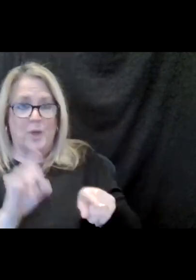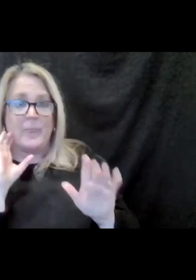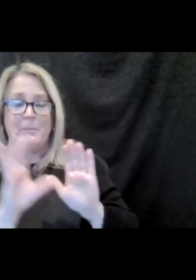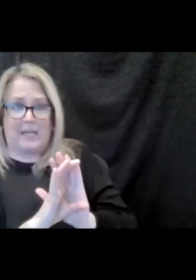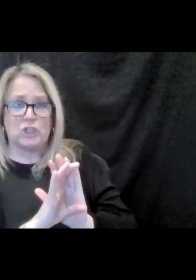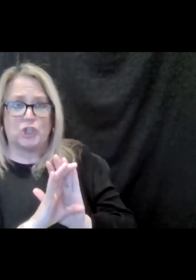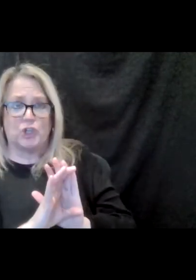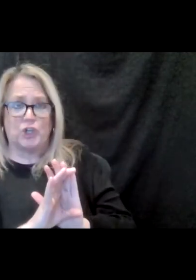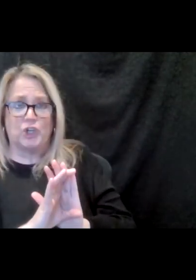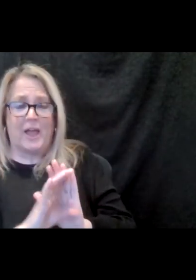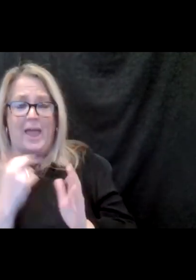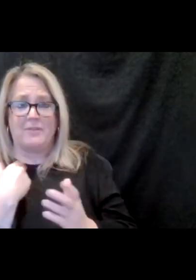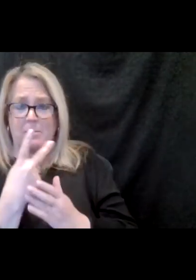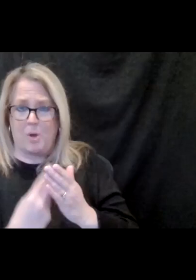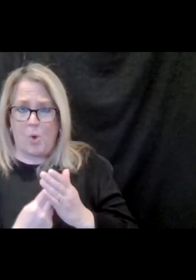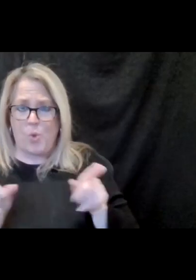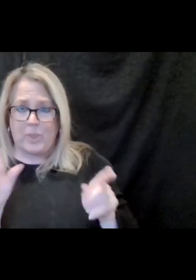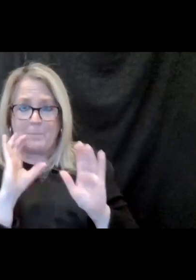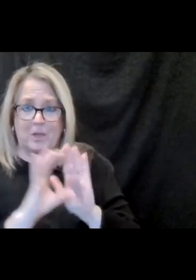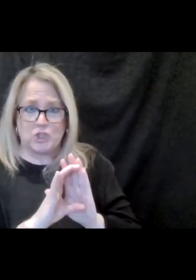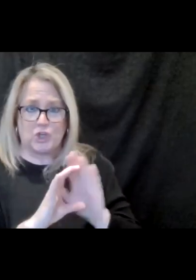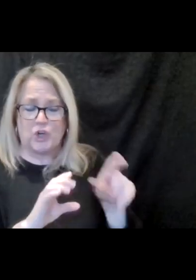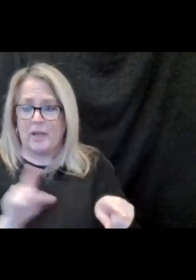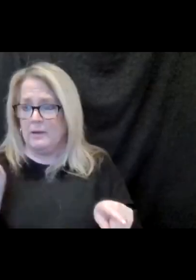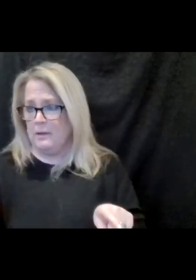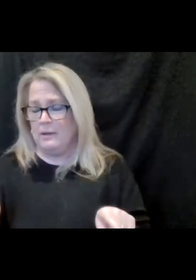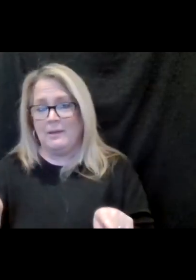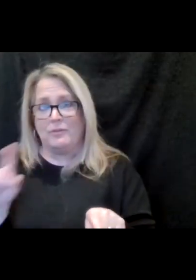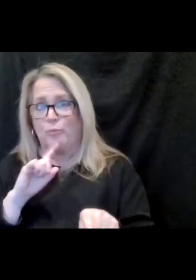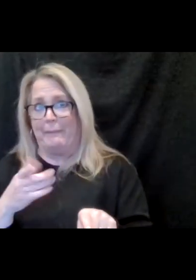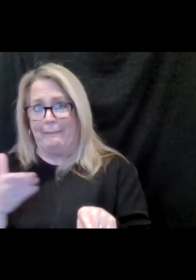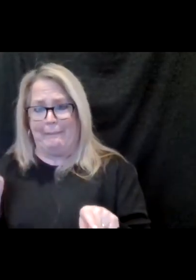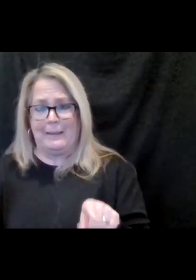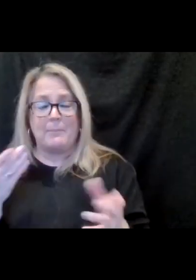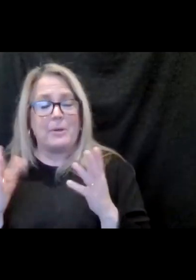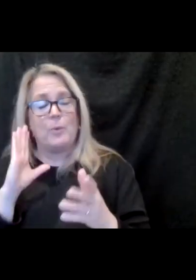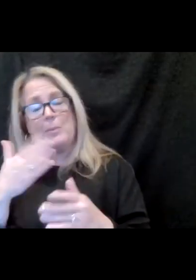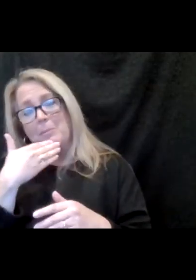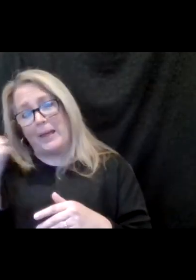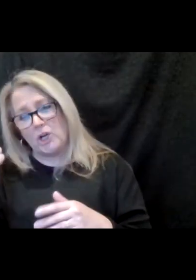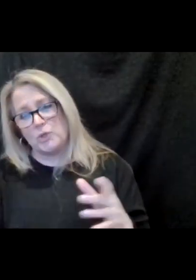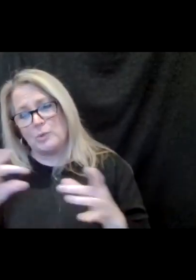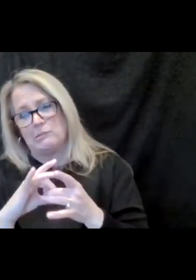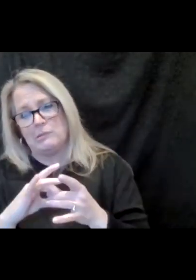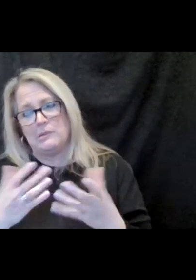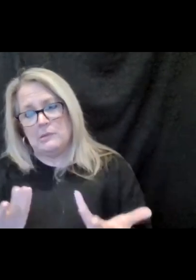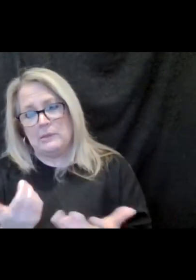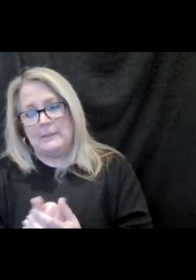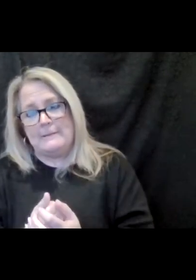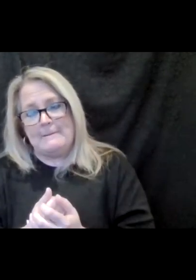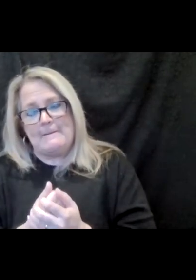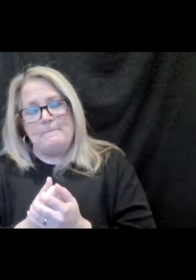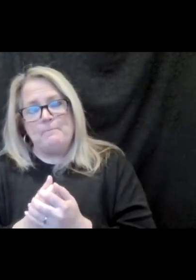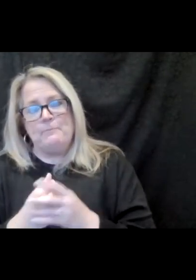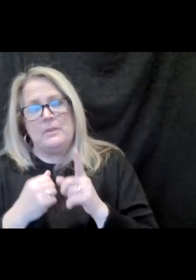picture or to the what he's supposed to be doing would be a right. lot better. So, right. yeah. Well,